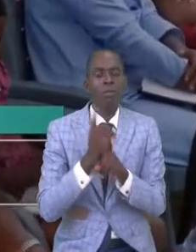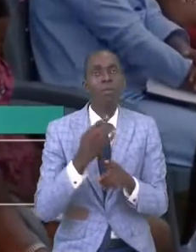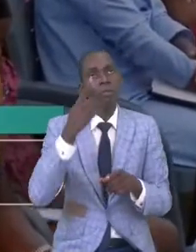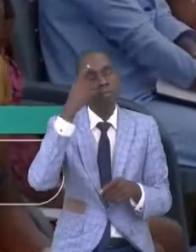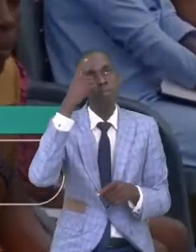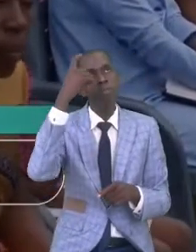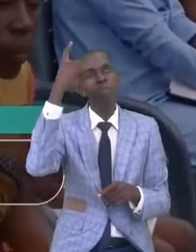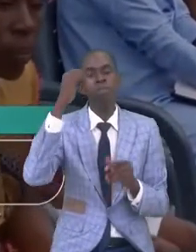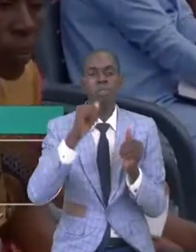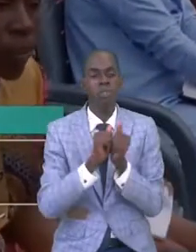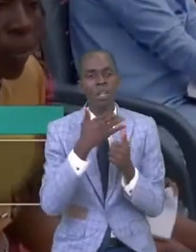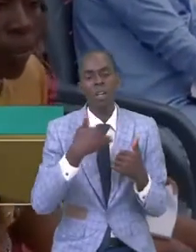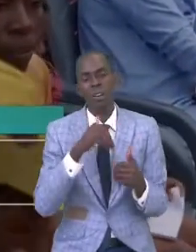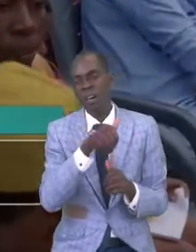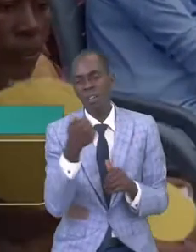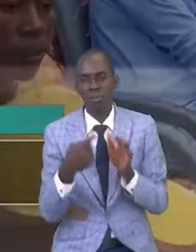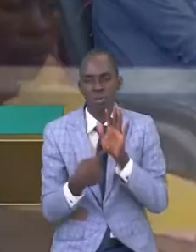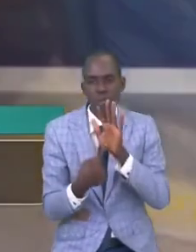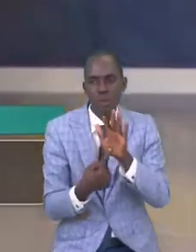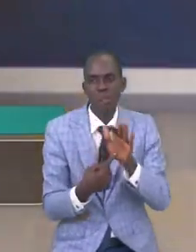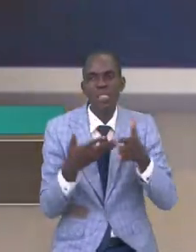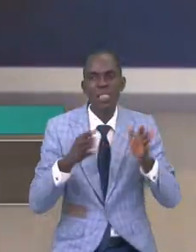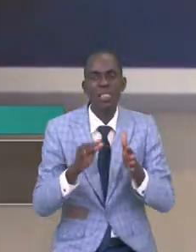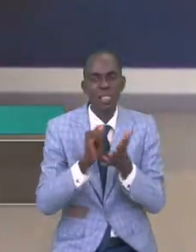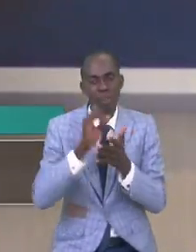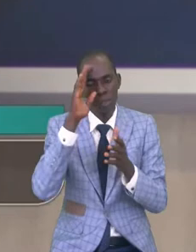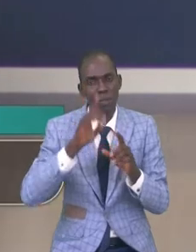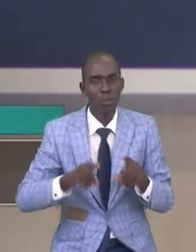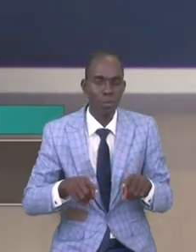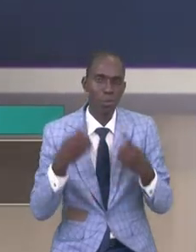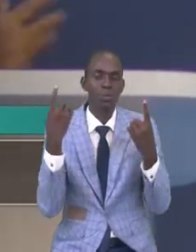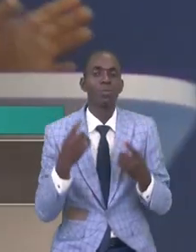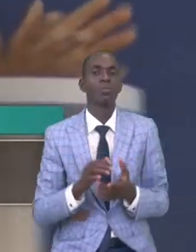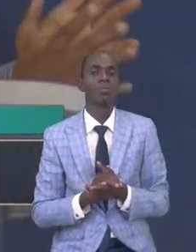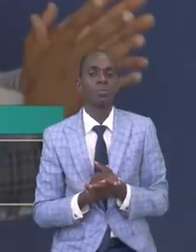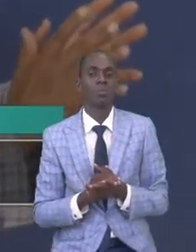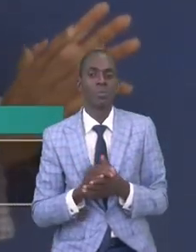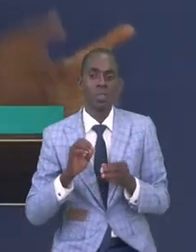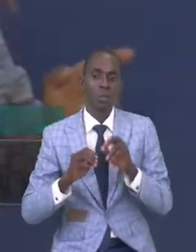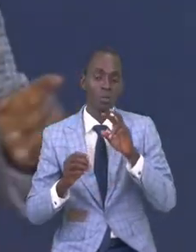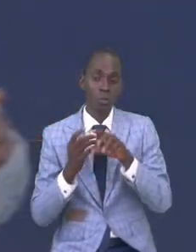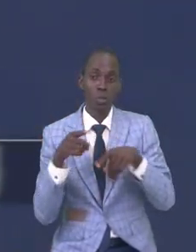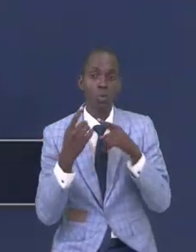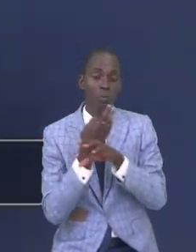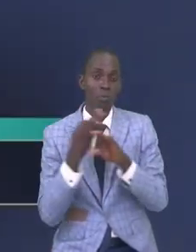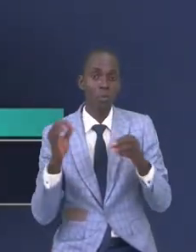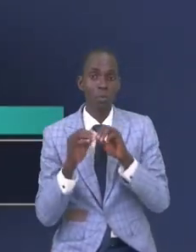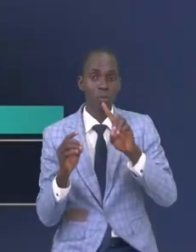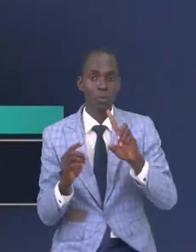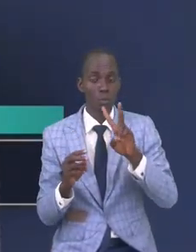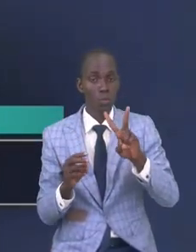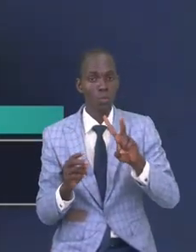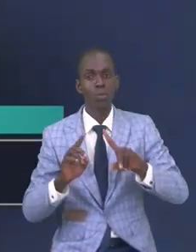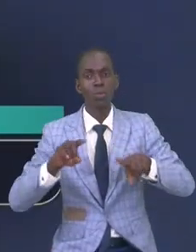without any demonstration. Let him go free. Number two, let him go forward.